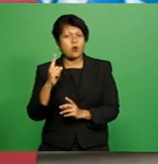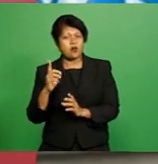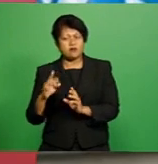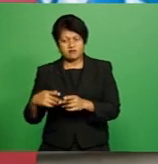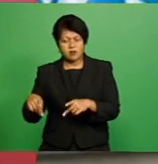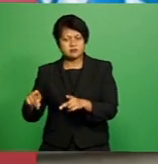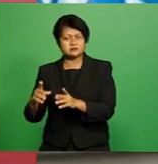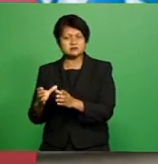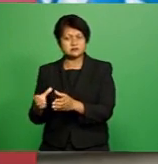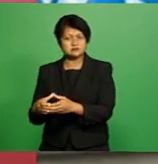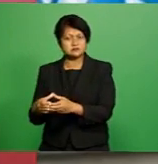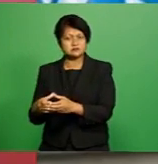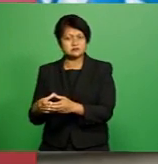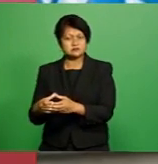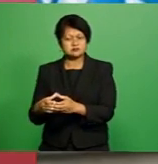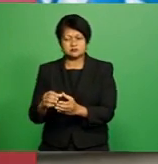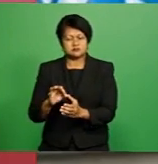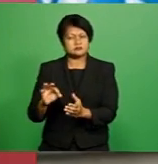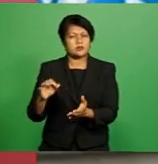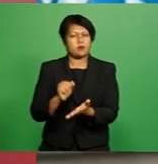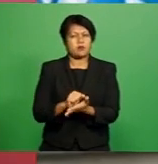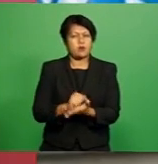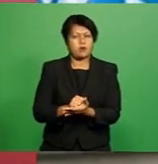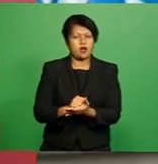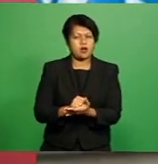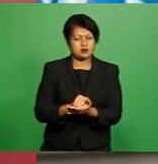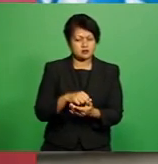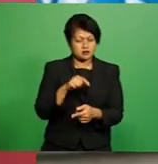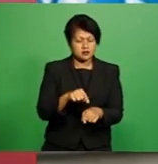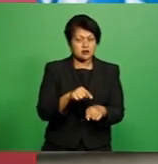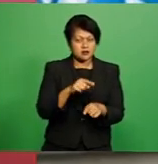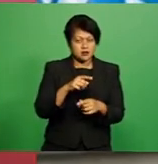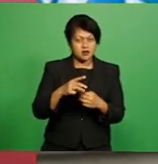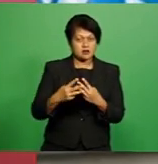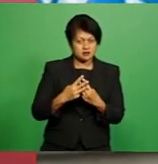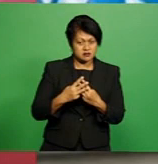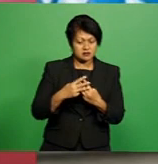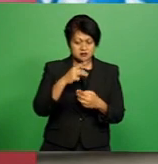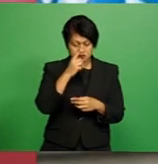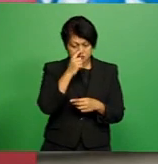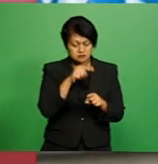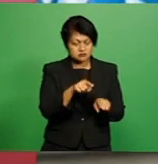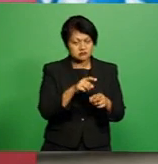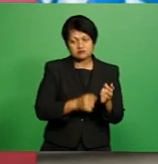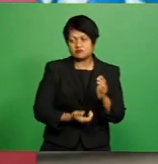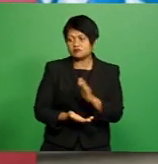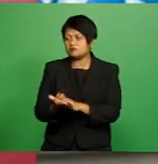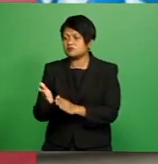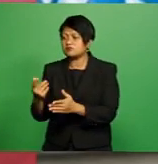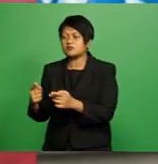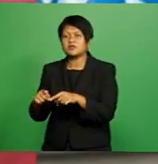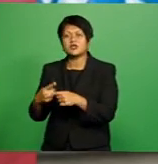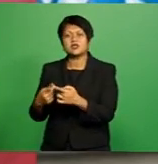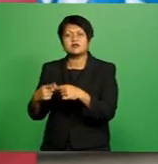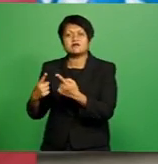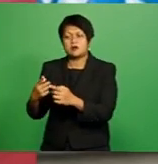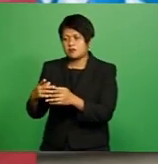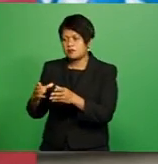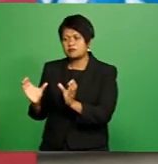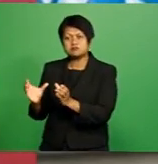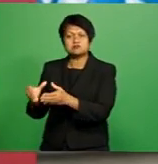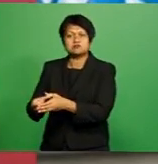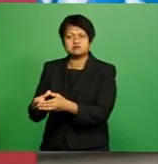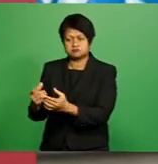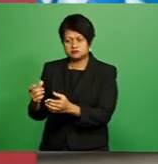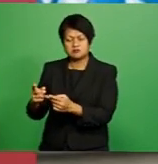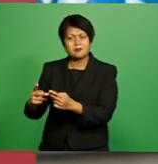which is illegal under the laws of Fiji. So in time, once the investigation is over, we'll know for sure where